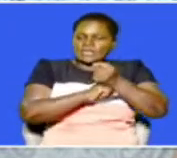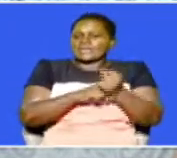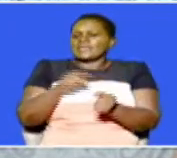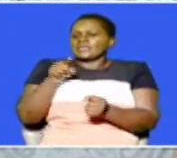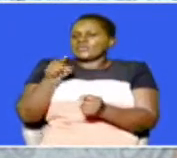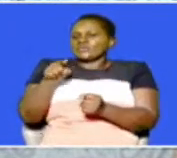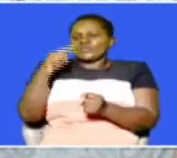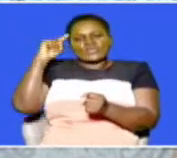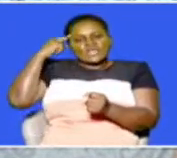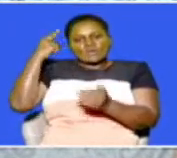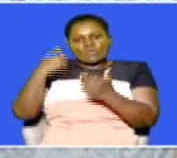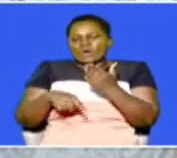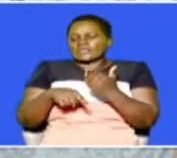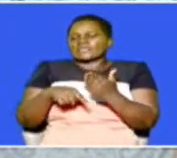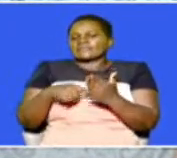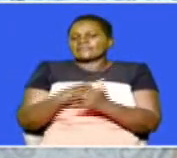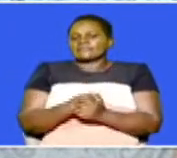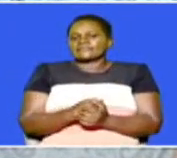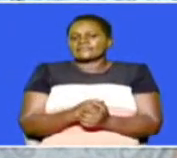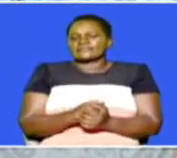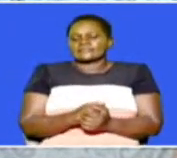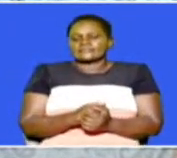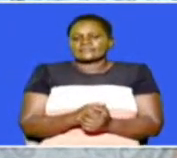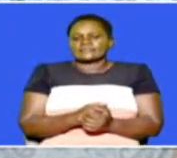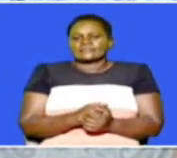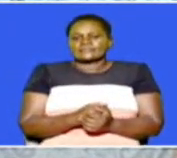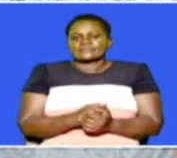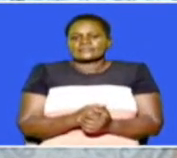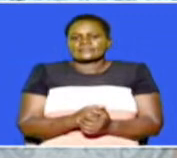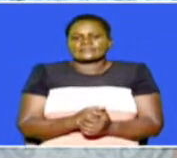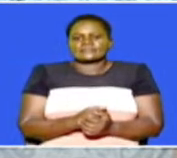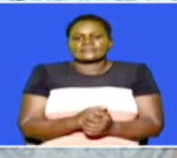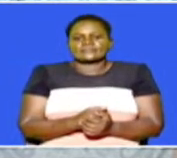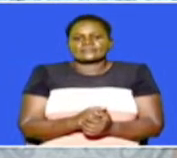be for you that you would attribute to this?